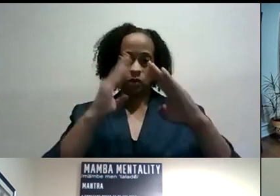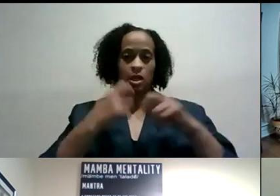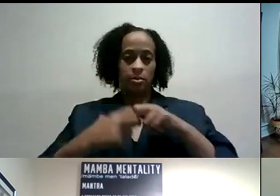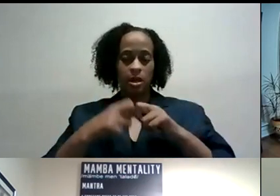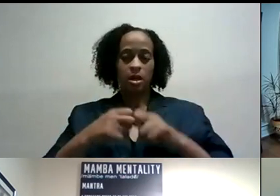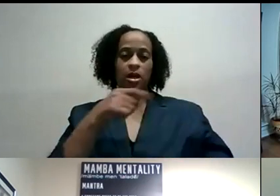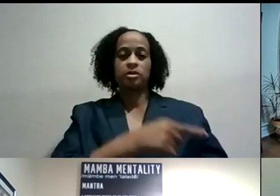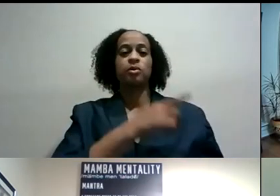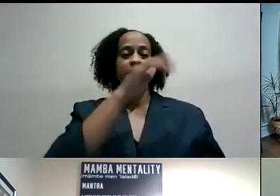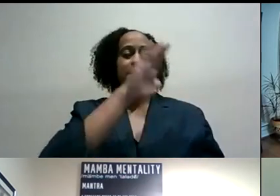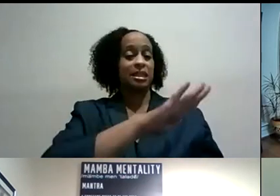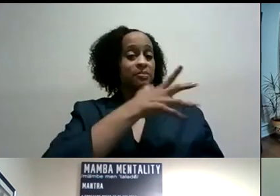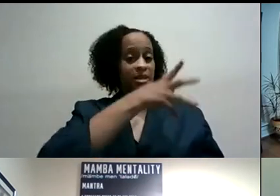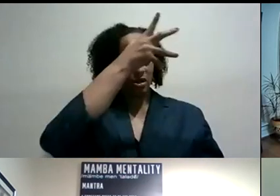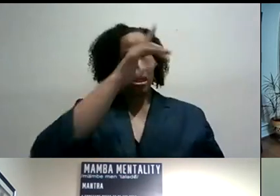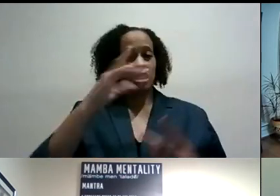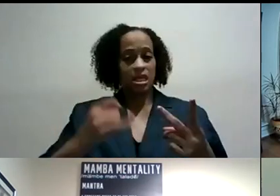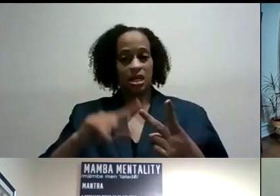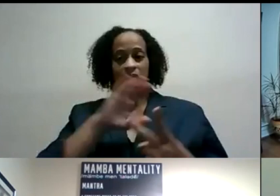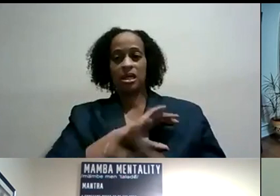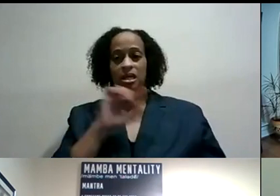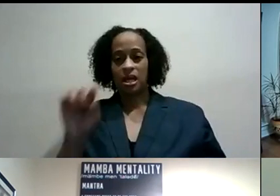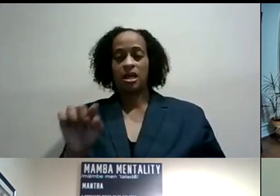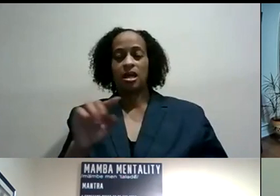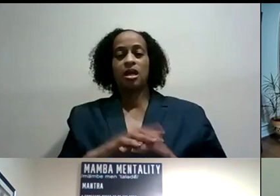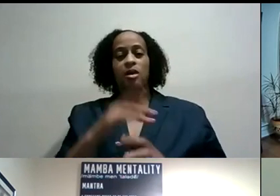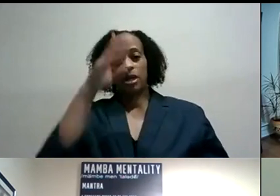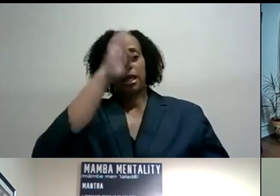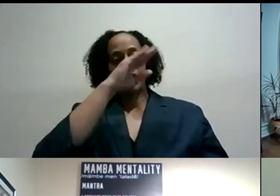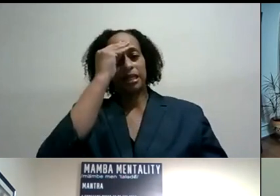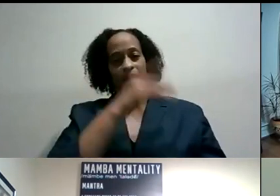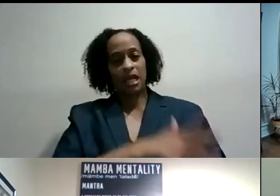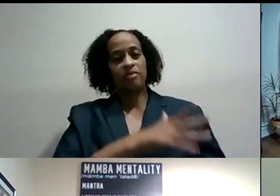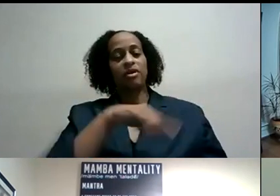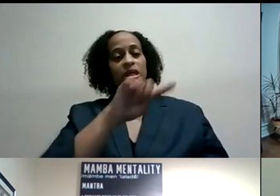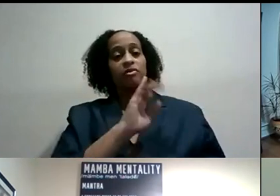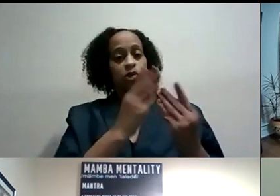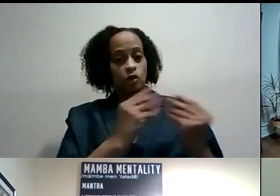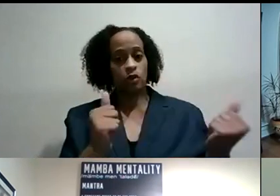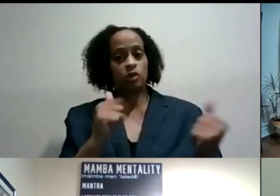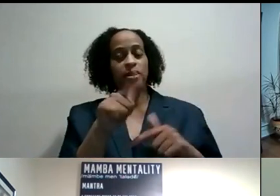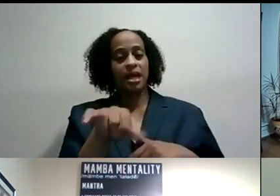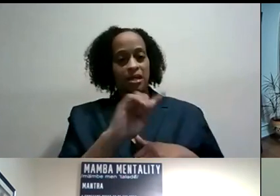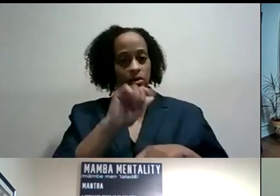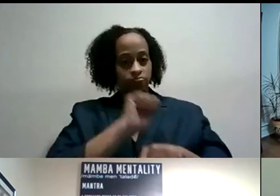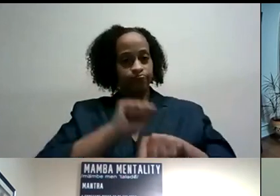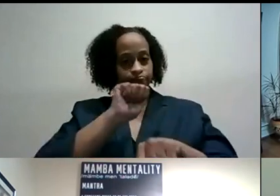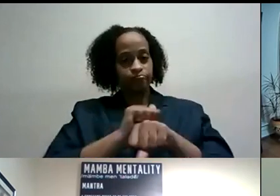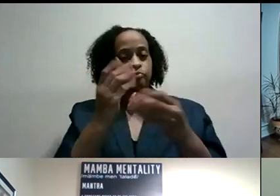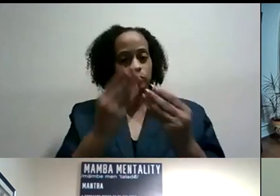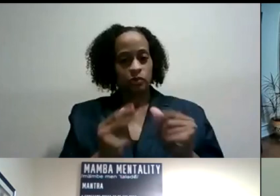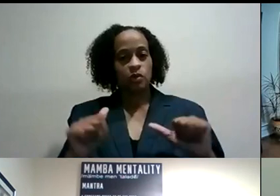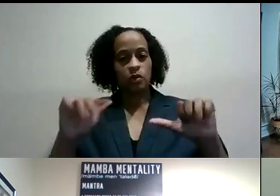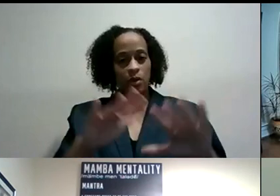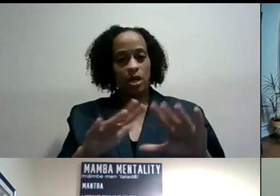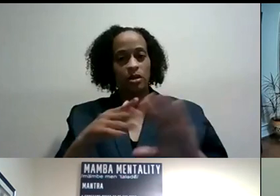when God gave his remedy for Adam, he told Adam that he will have to plant the ground and it will add thorns